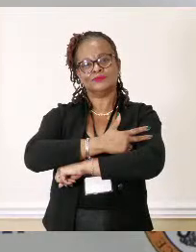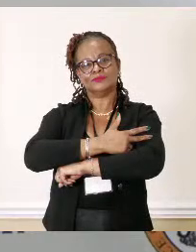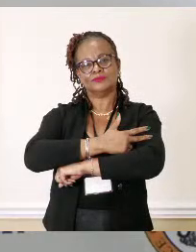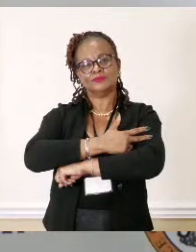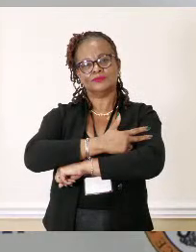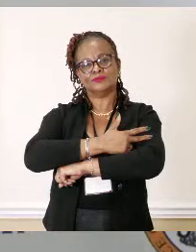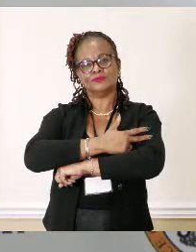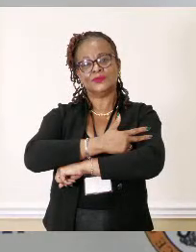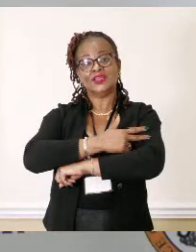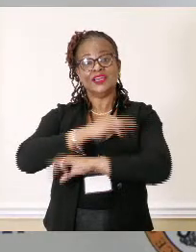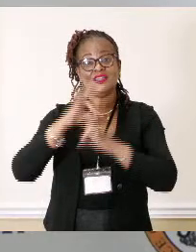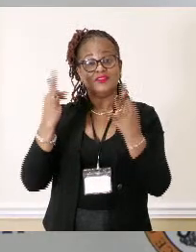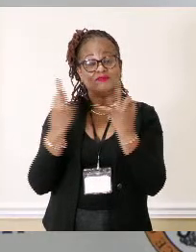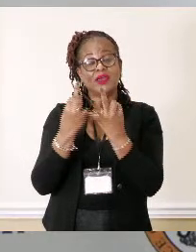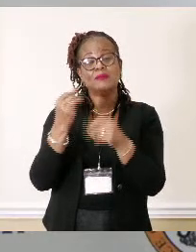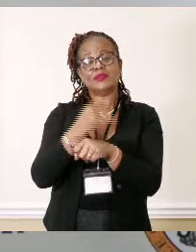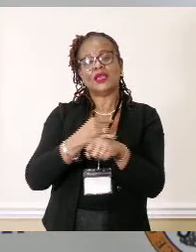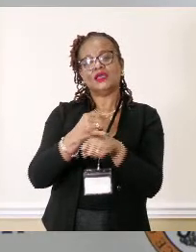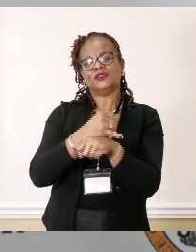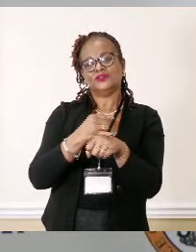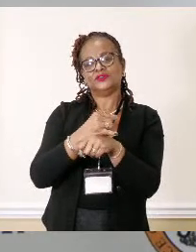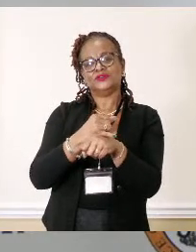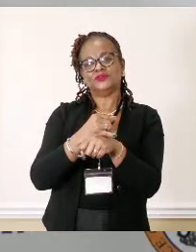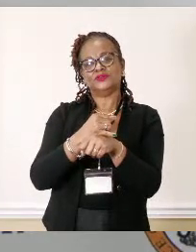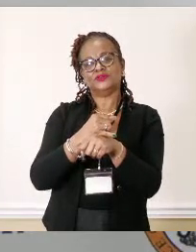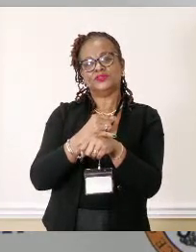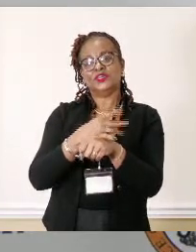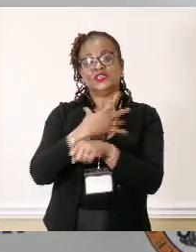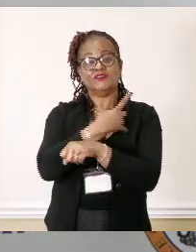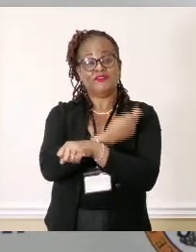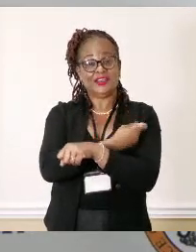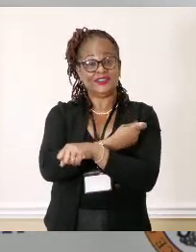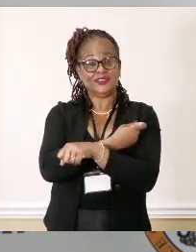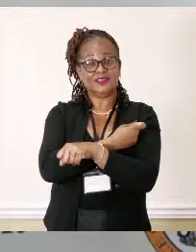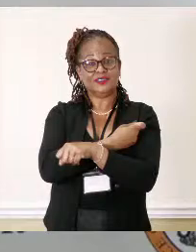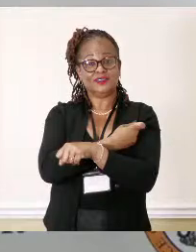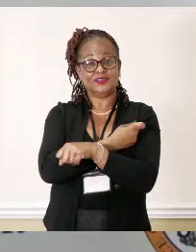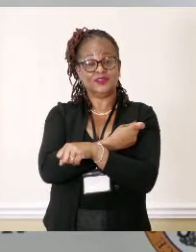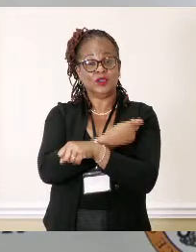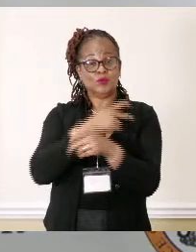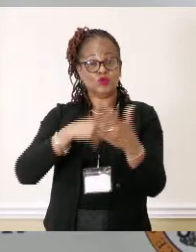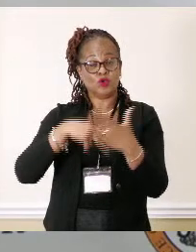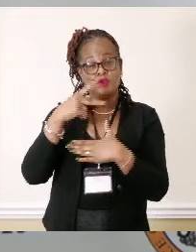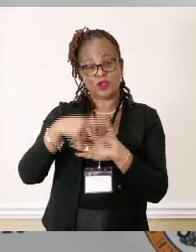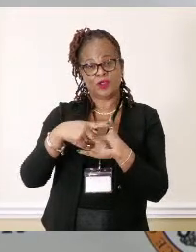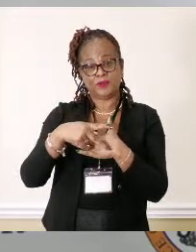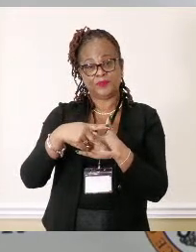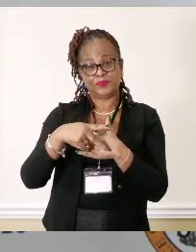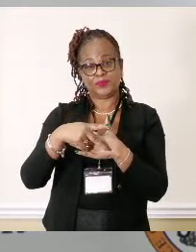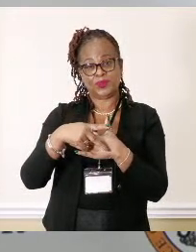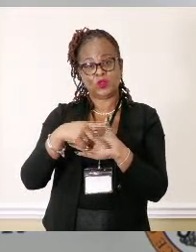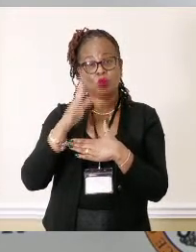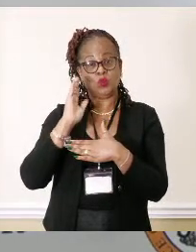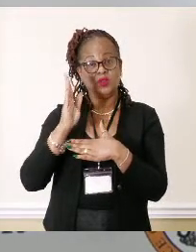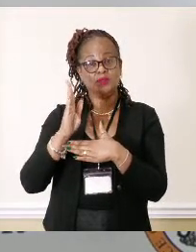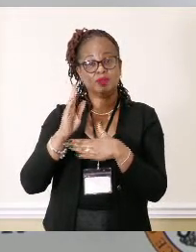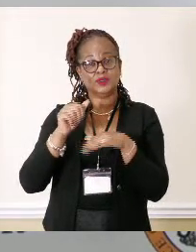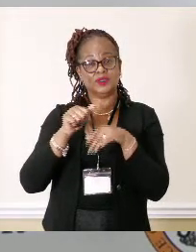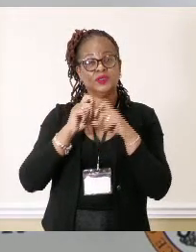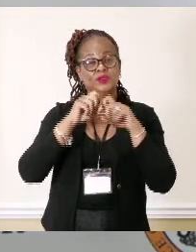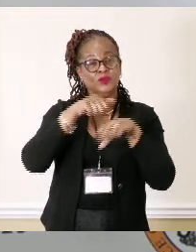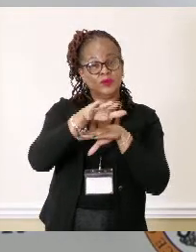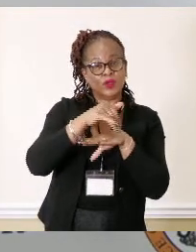In the Family Islands, the vaccination component of the program will be administered to